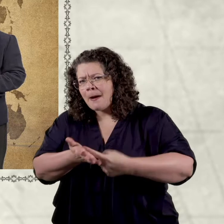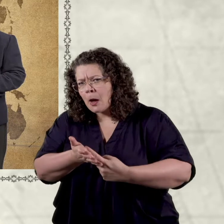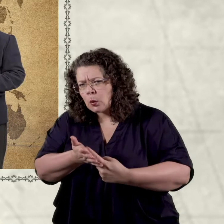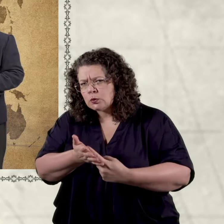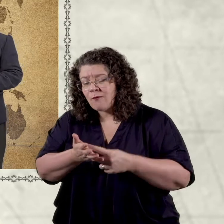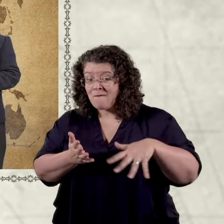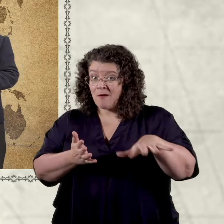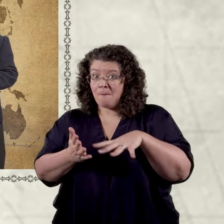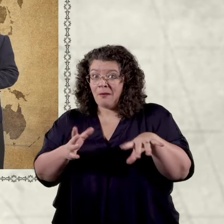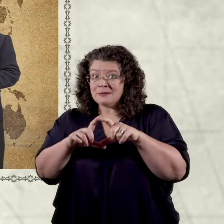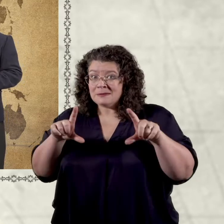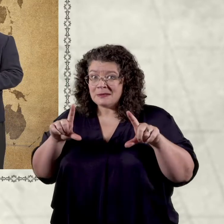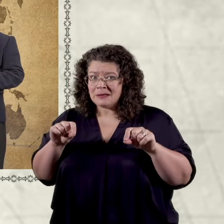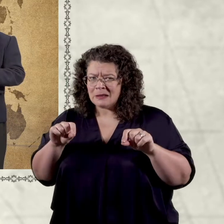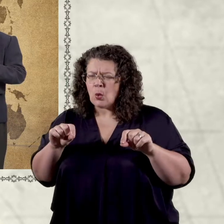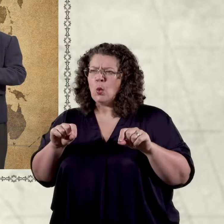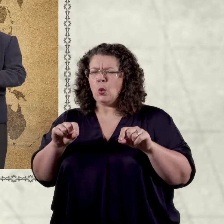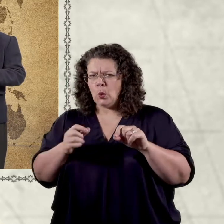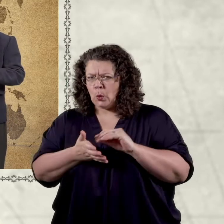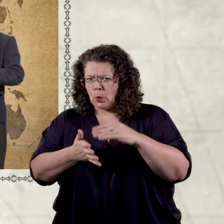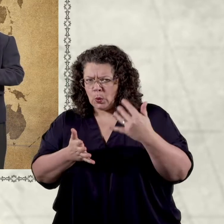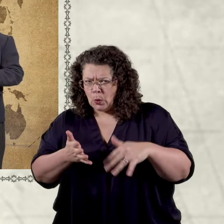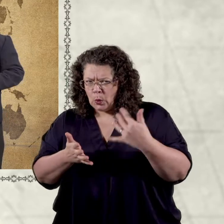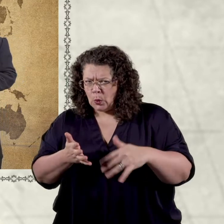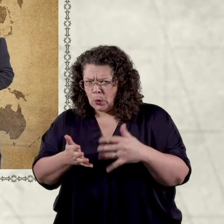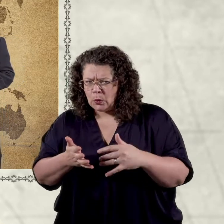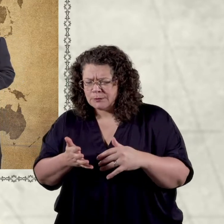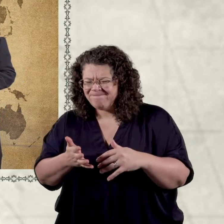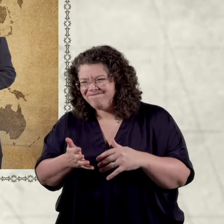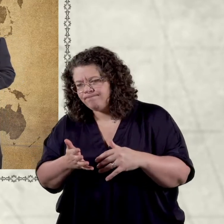£36 for a family ticket, which is a lot of money.